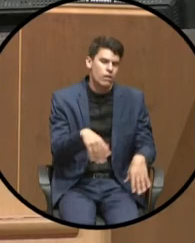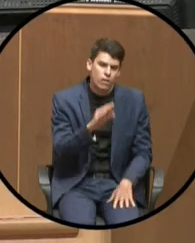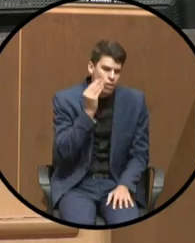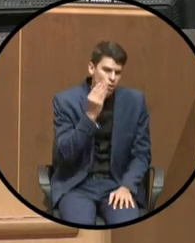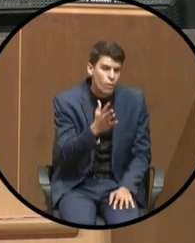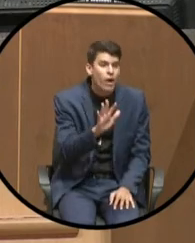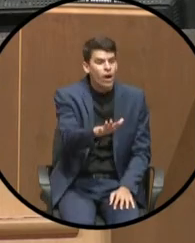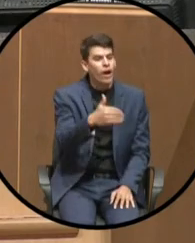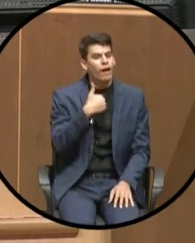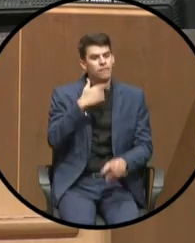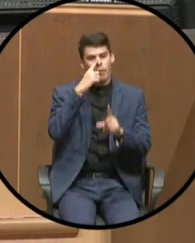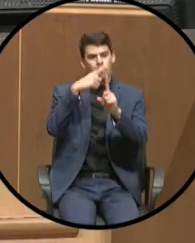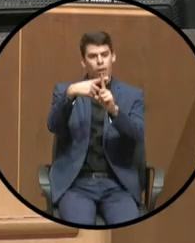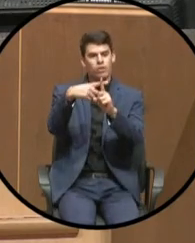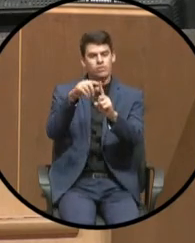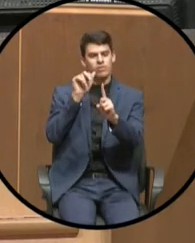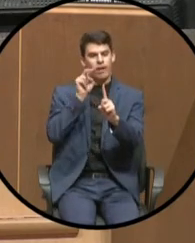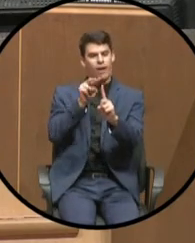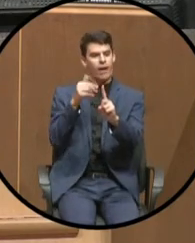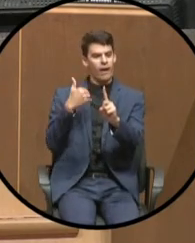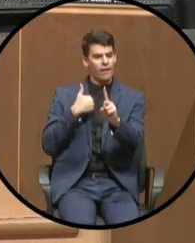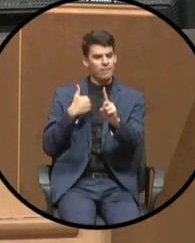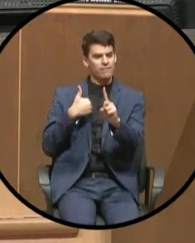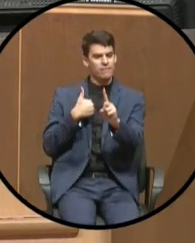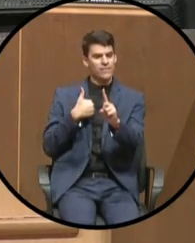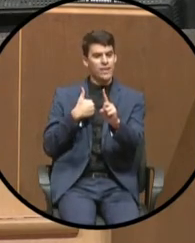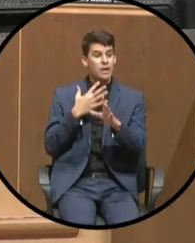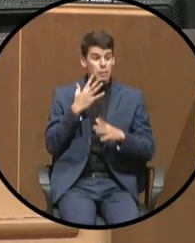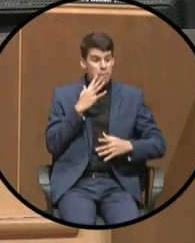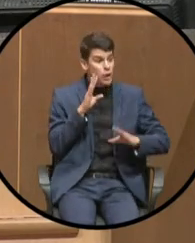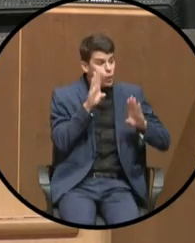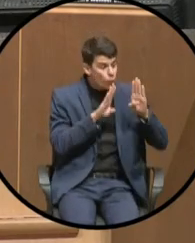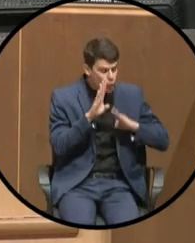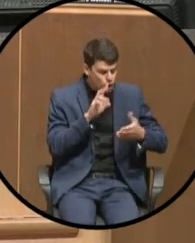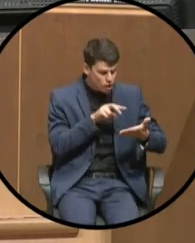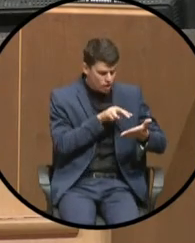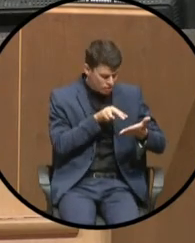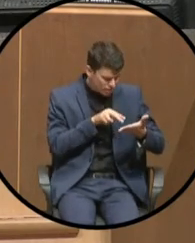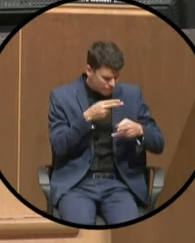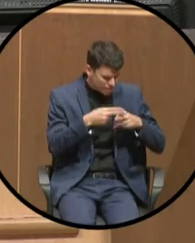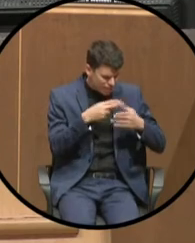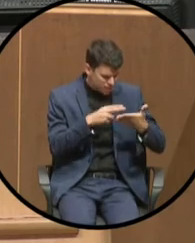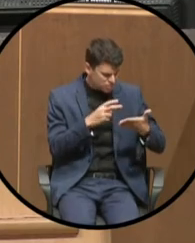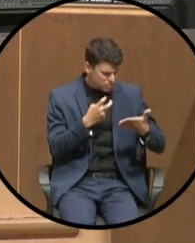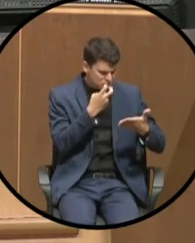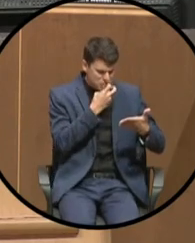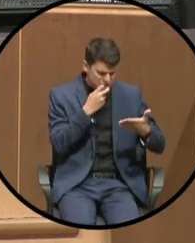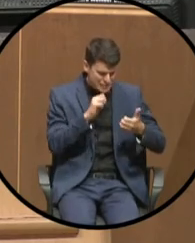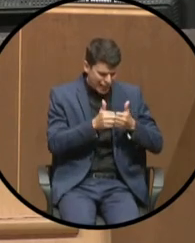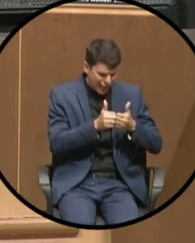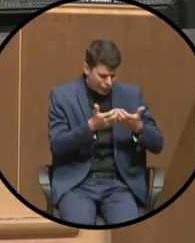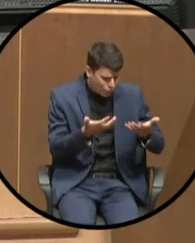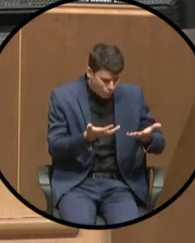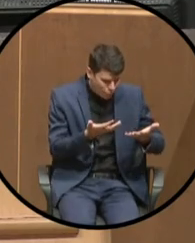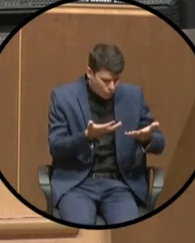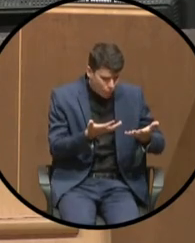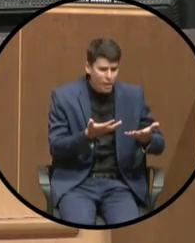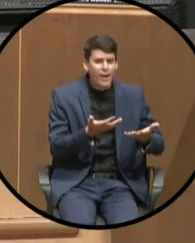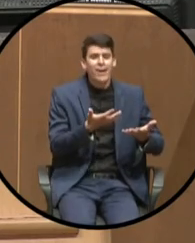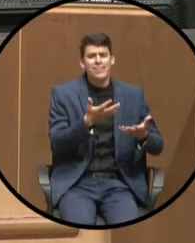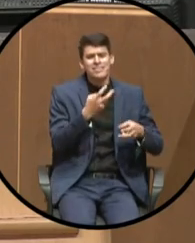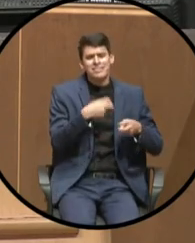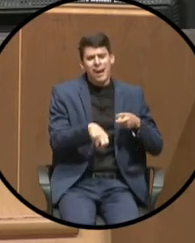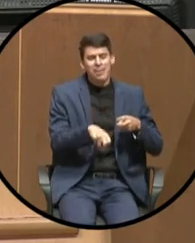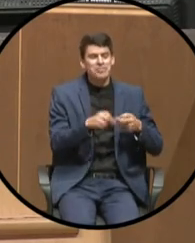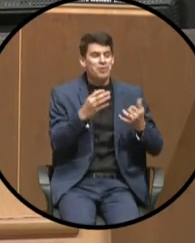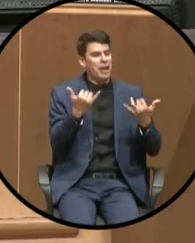silver linings. I don't have to worry about how to pronounce this or, in some cases, how to read your writing. But